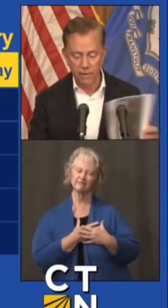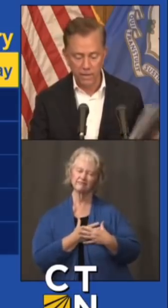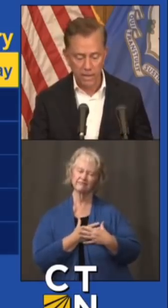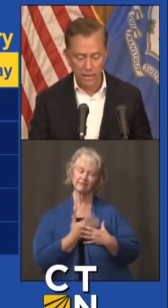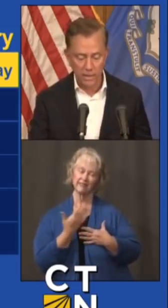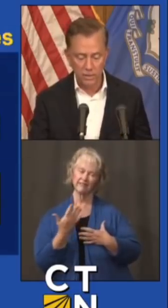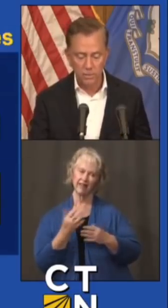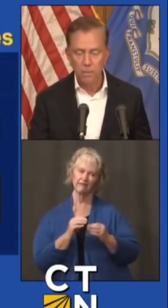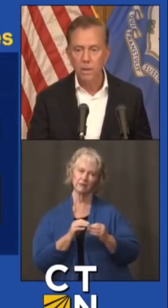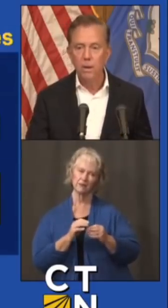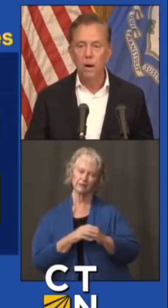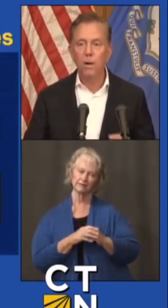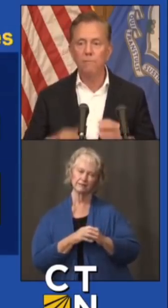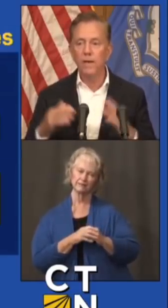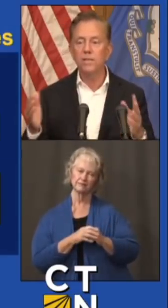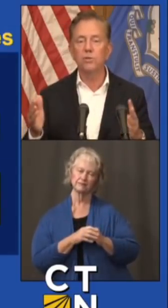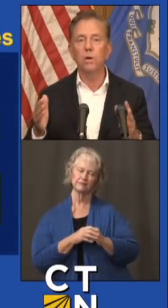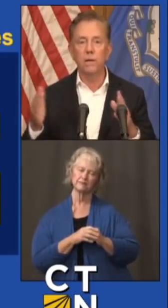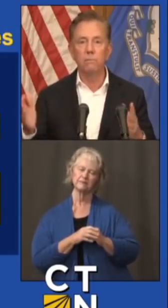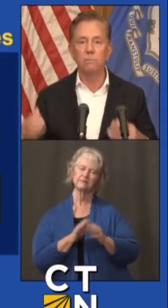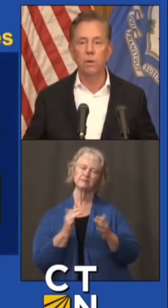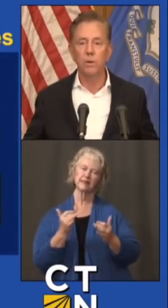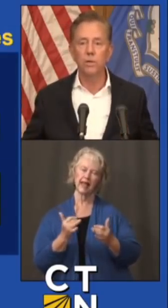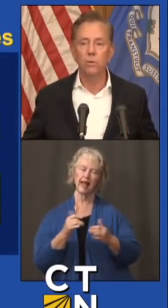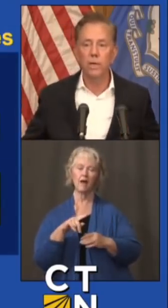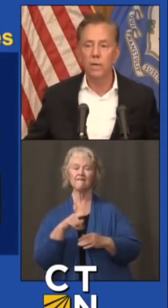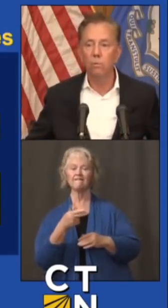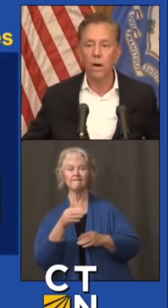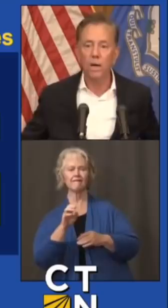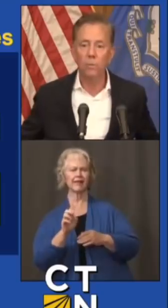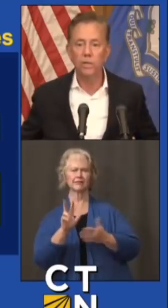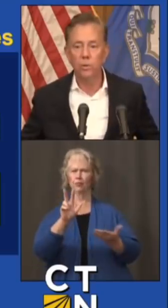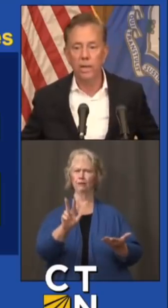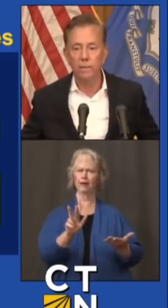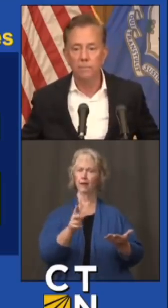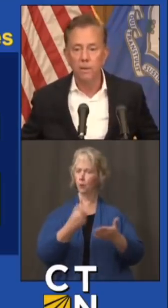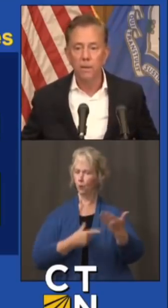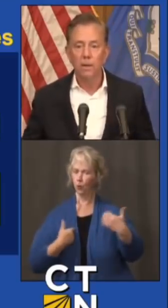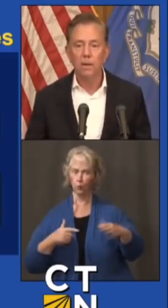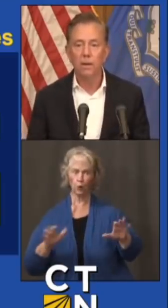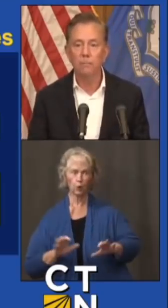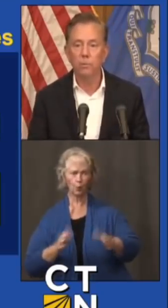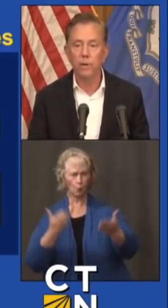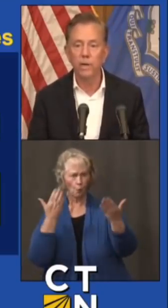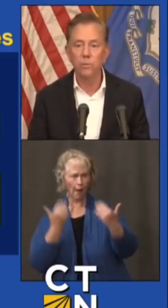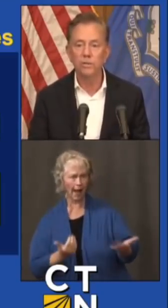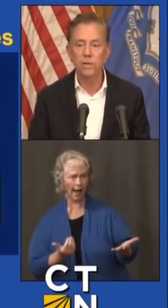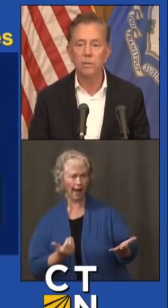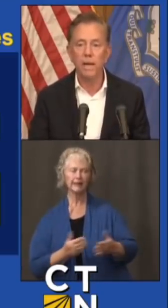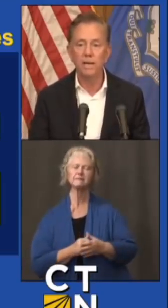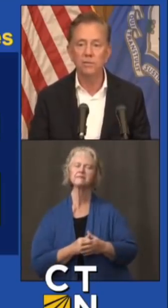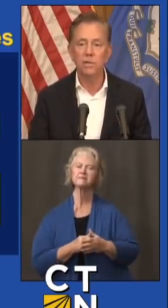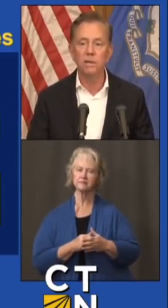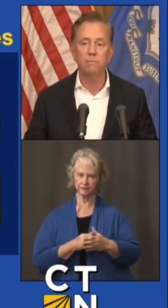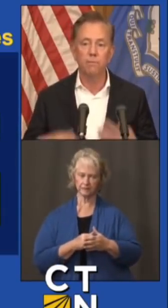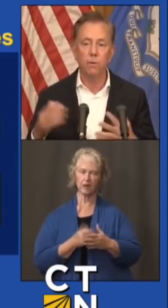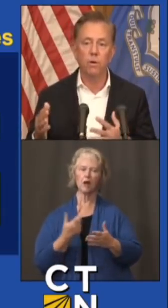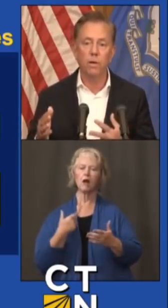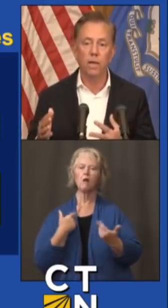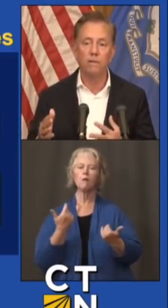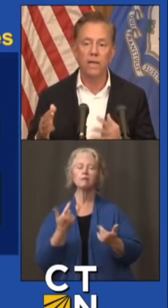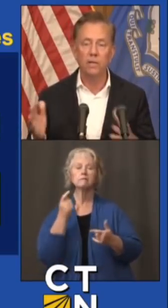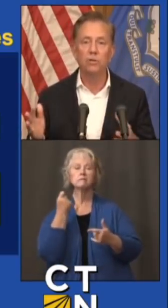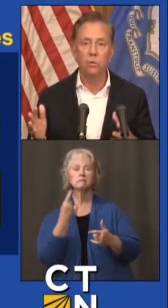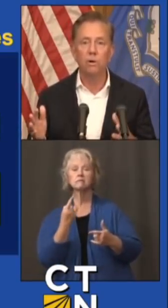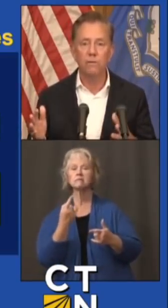5 fatalities. All right, Phase 3. What are we doing and why are we doing it? We're increasing capacity for